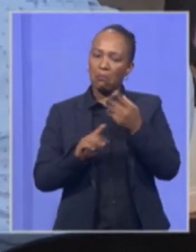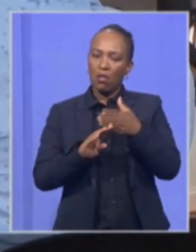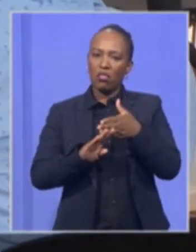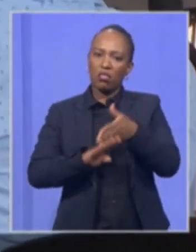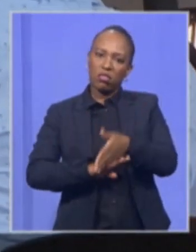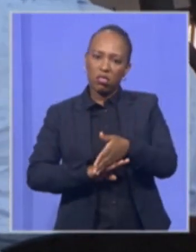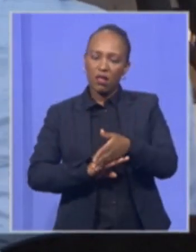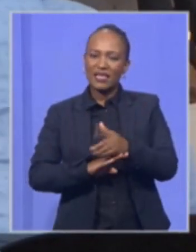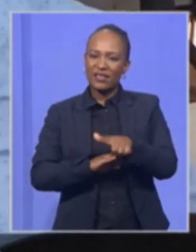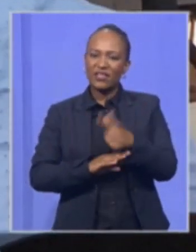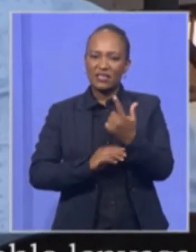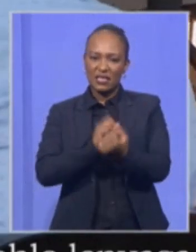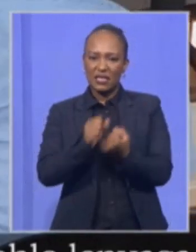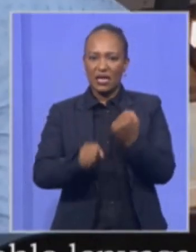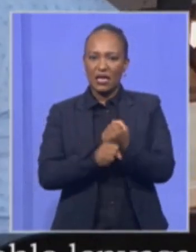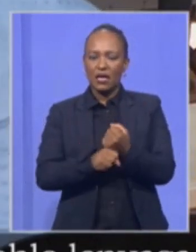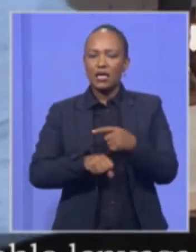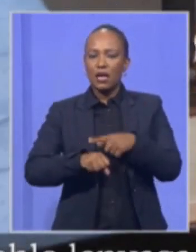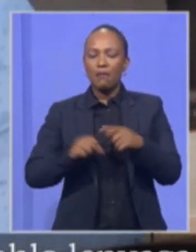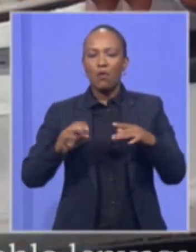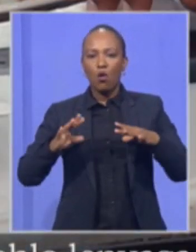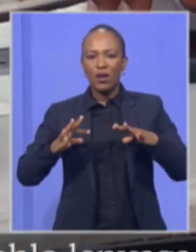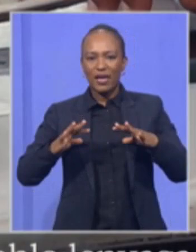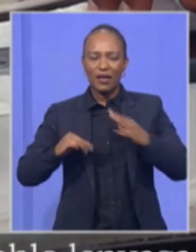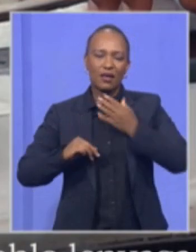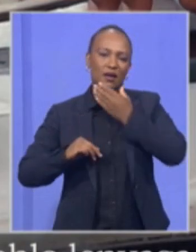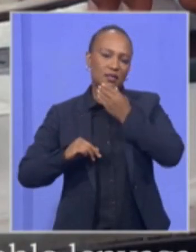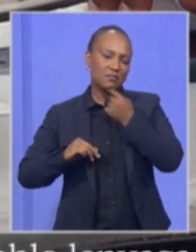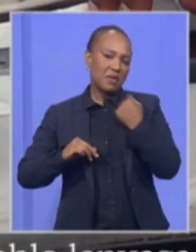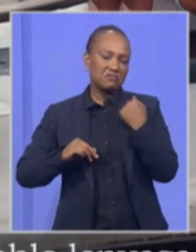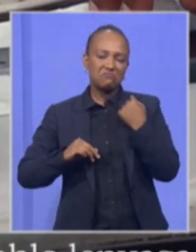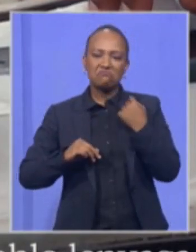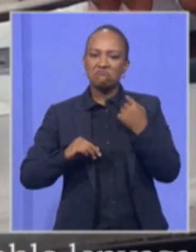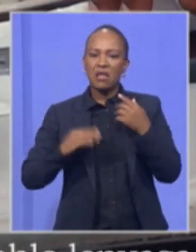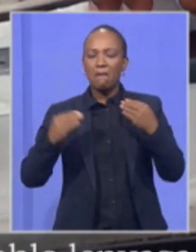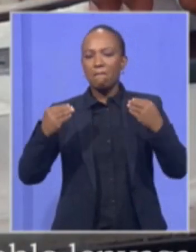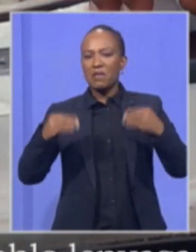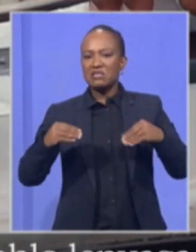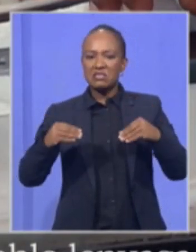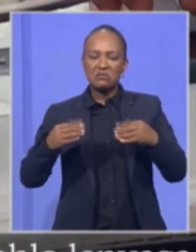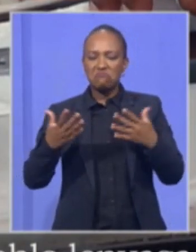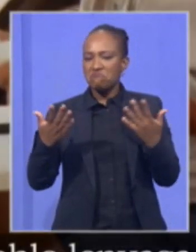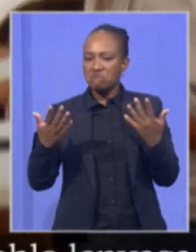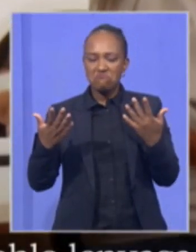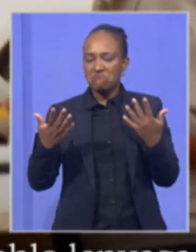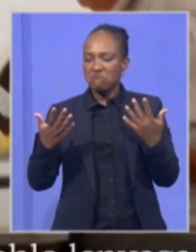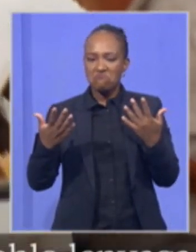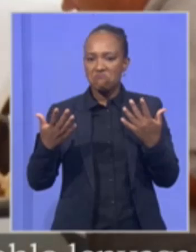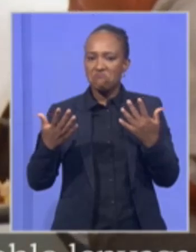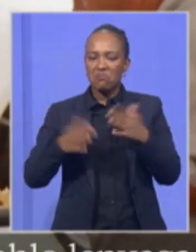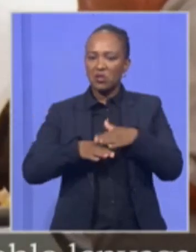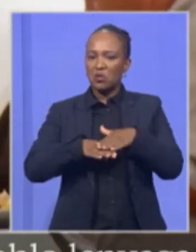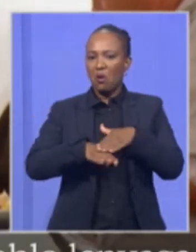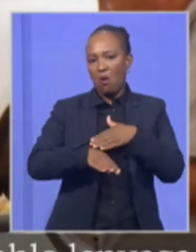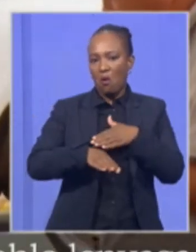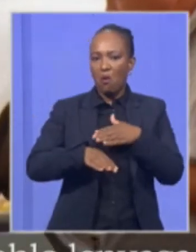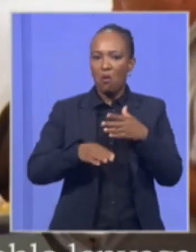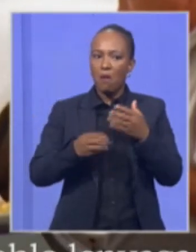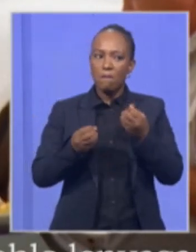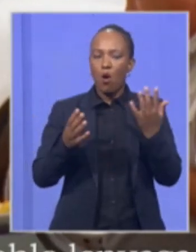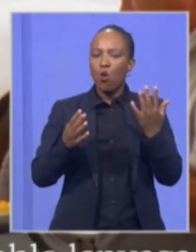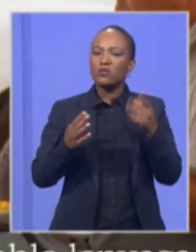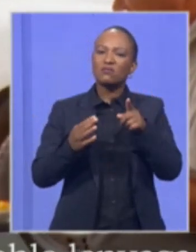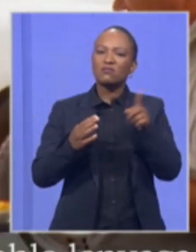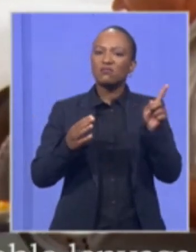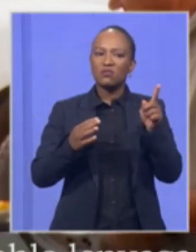Ka nako ya malatsi a khunologo, kgwebo ya ga Hlanganiso e ne e sa tsamaye ka bonako ka gonne bontsi jwa bareki ba gagwe ba ne ba le mo malatsing